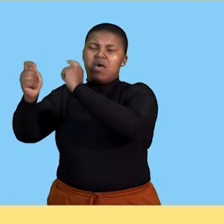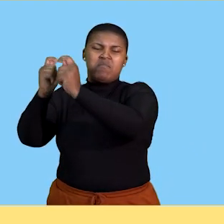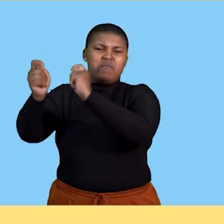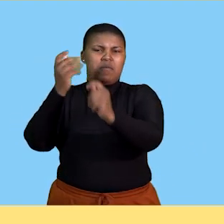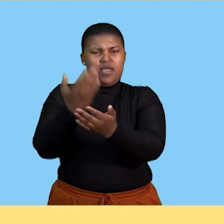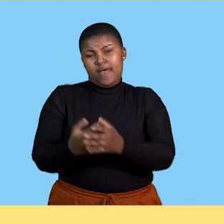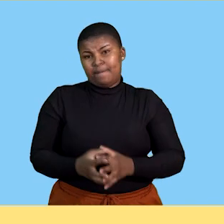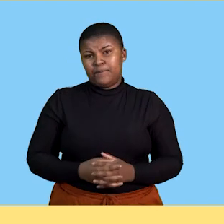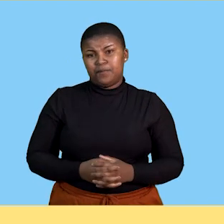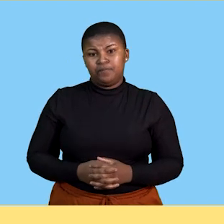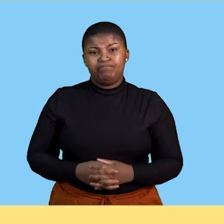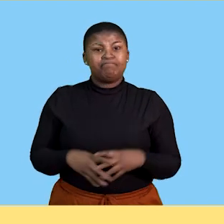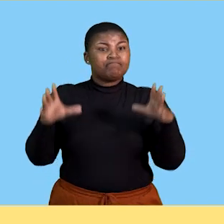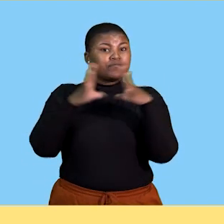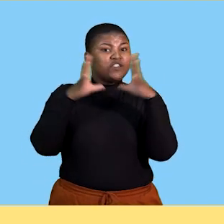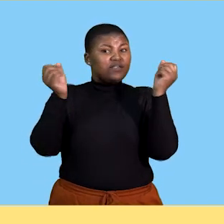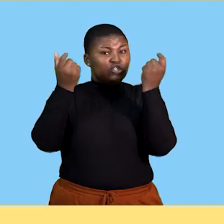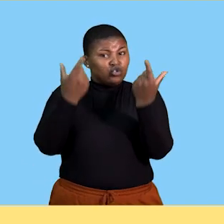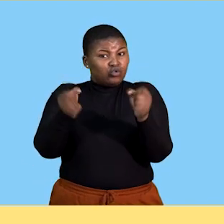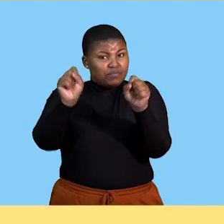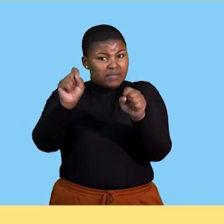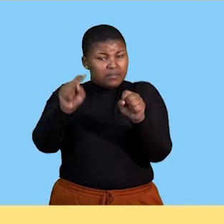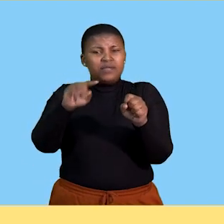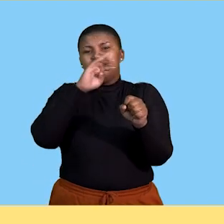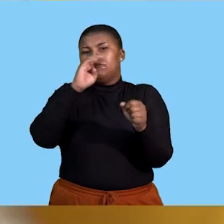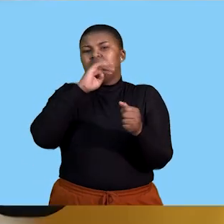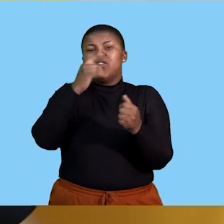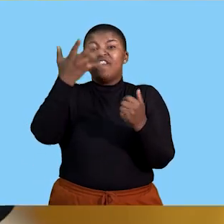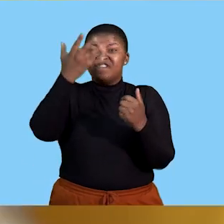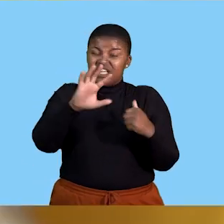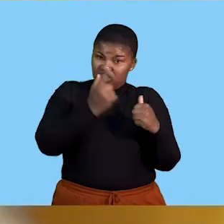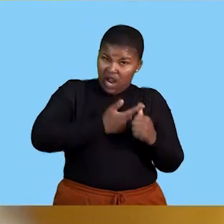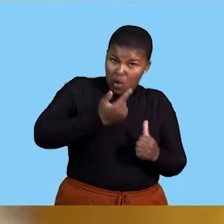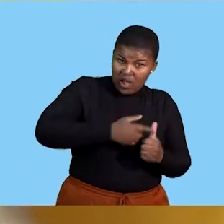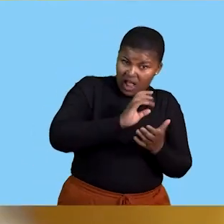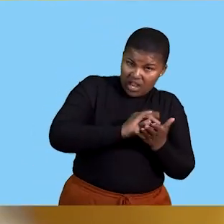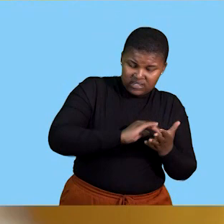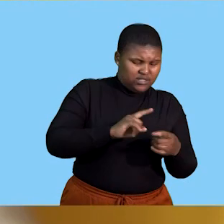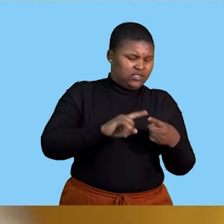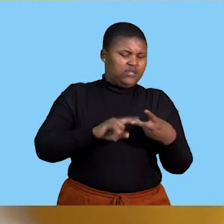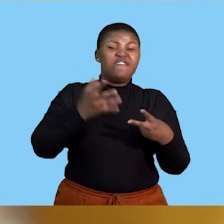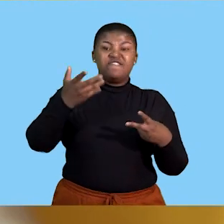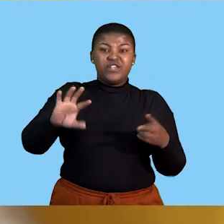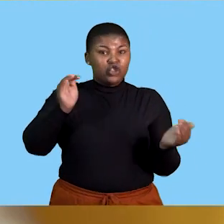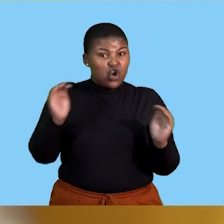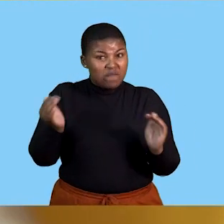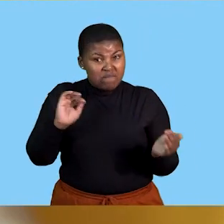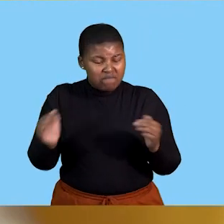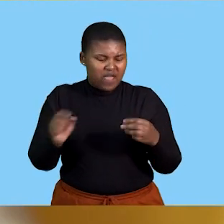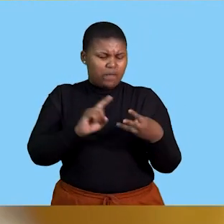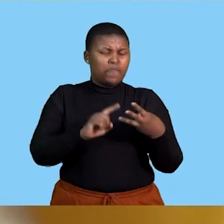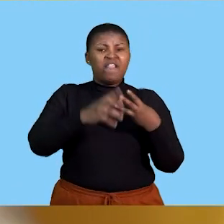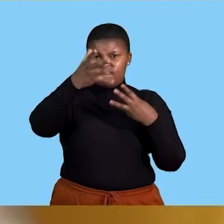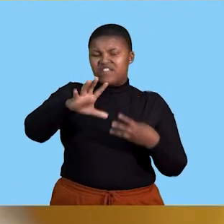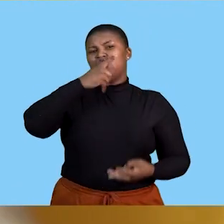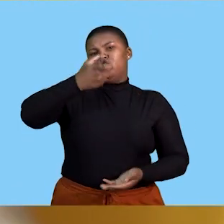debts. Once you have done this, that means you have calculated, you have